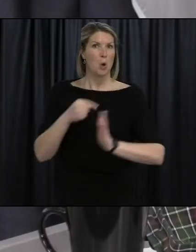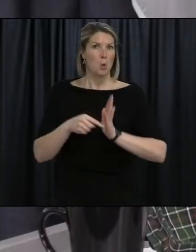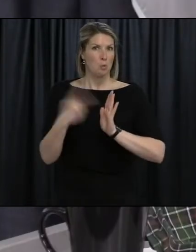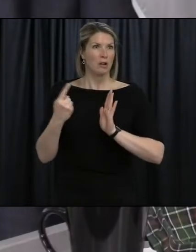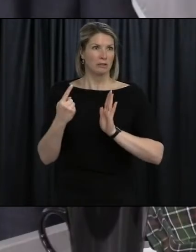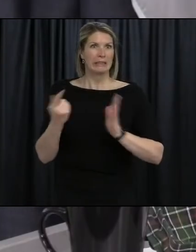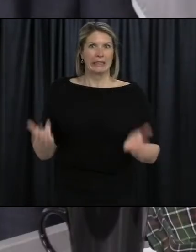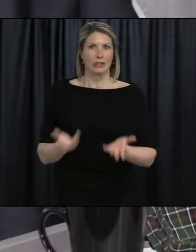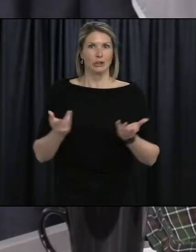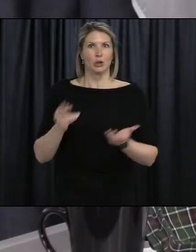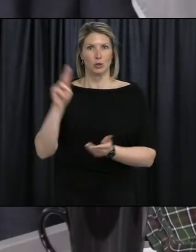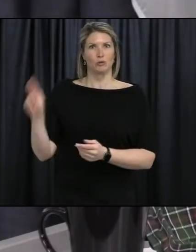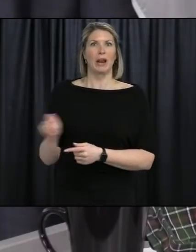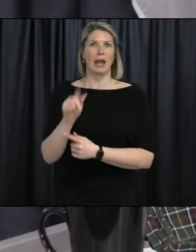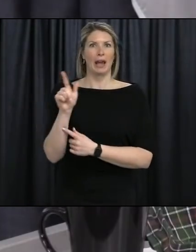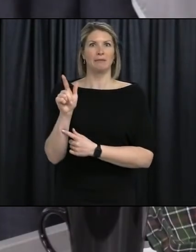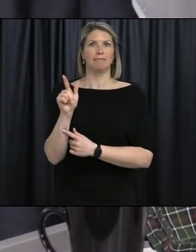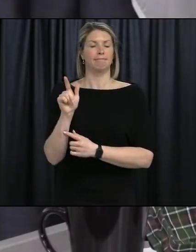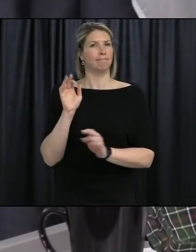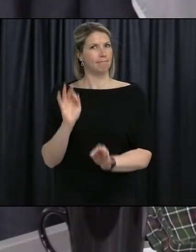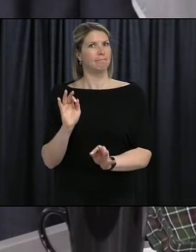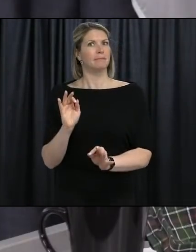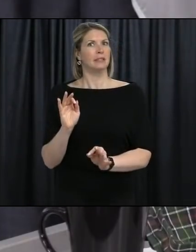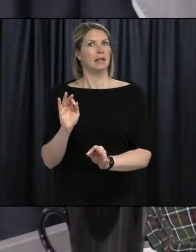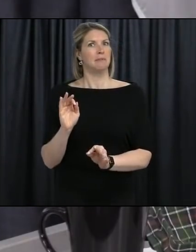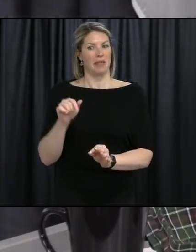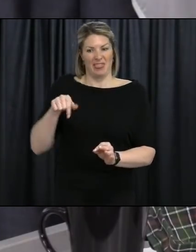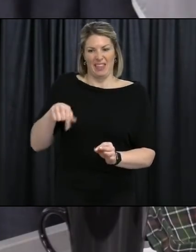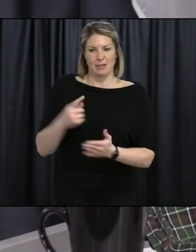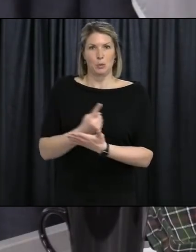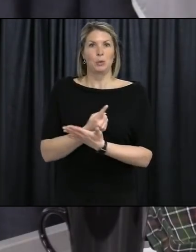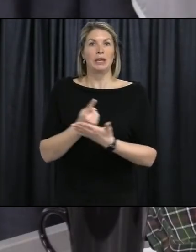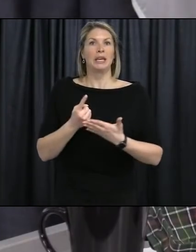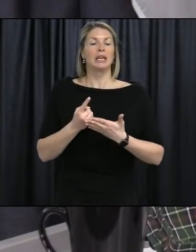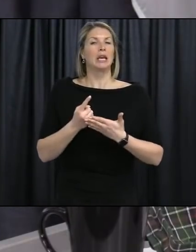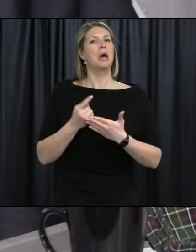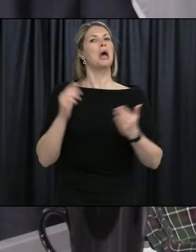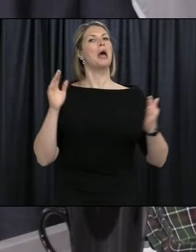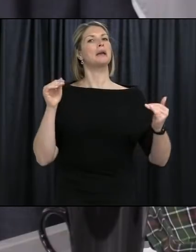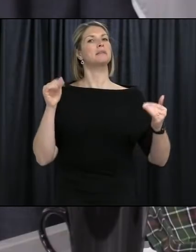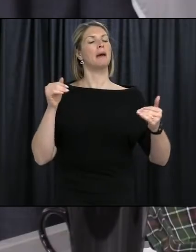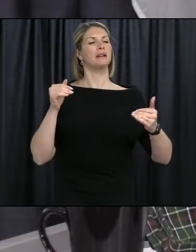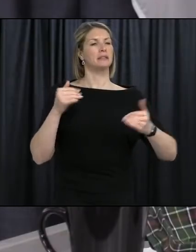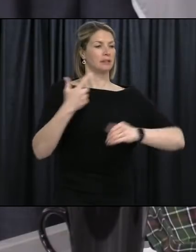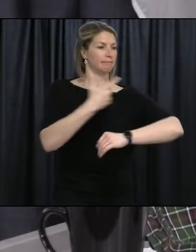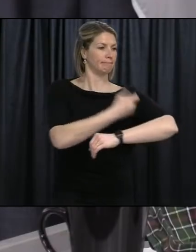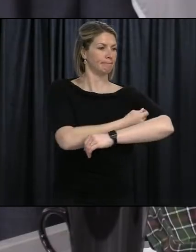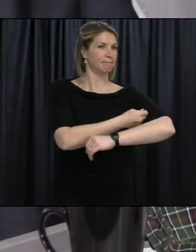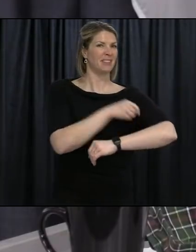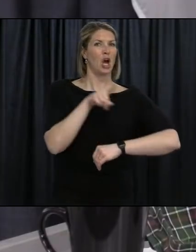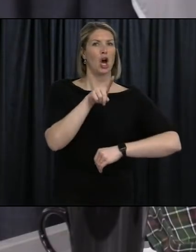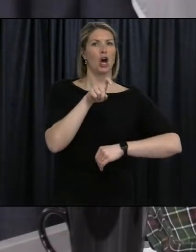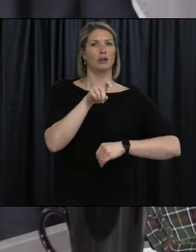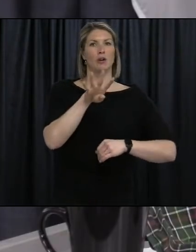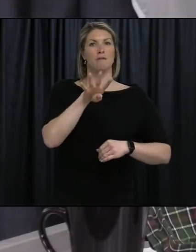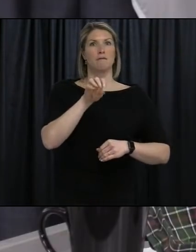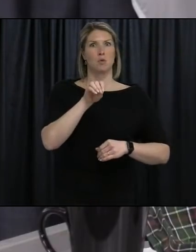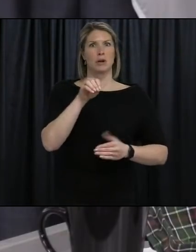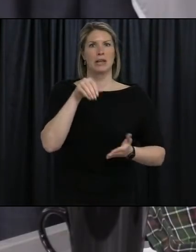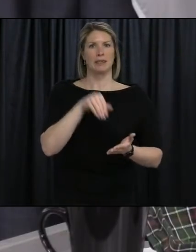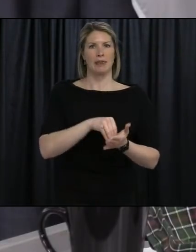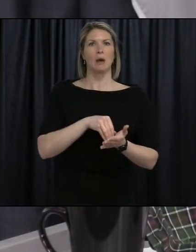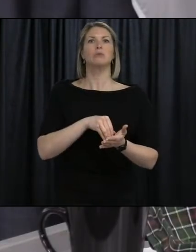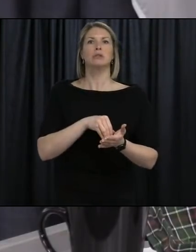across the province. And by the end of this week, we anticipate having delivered 140,000